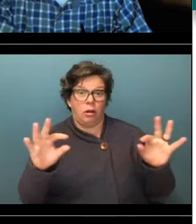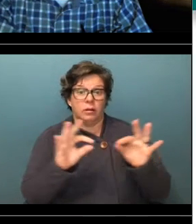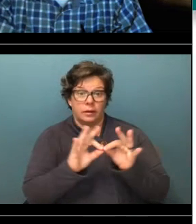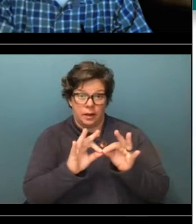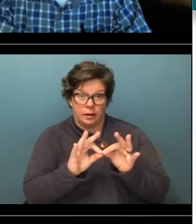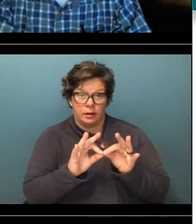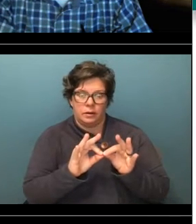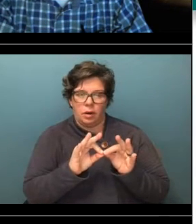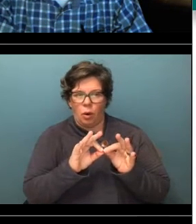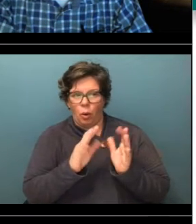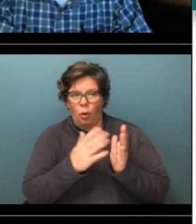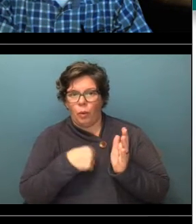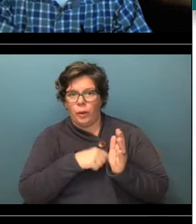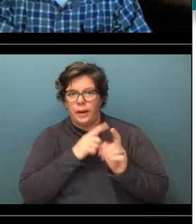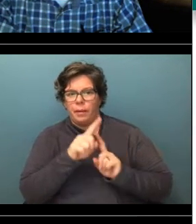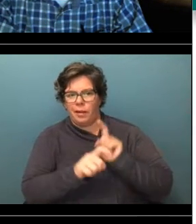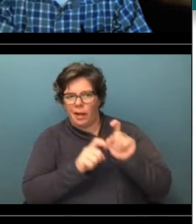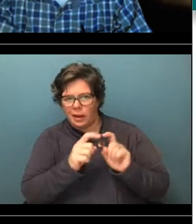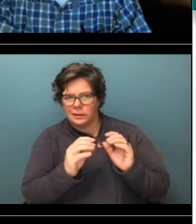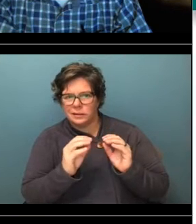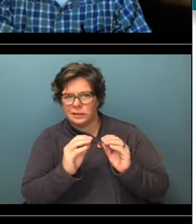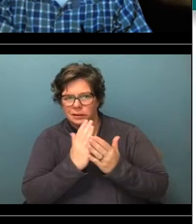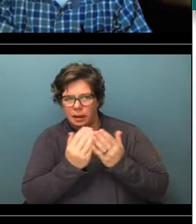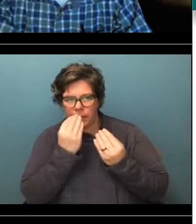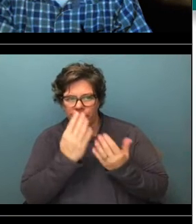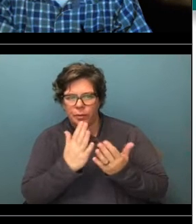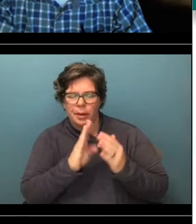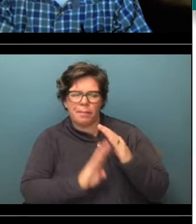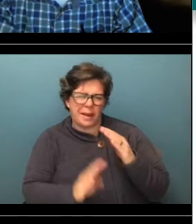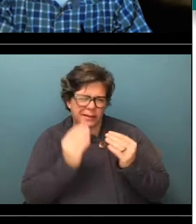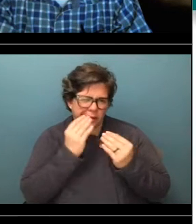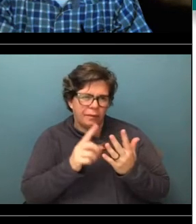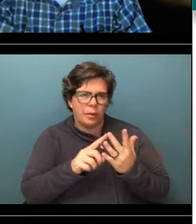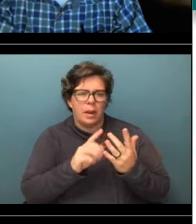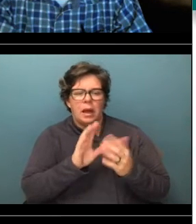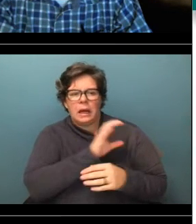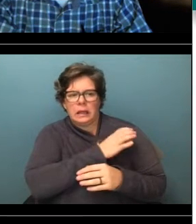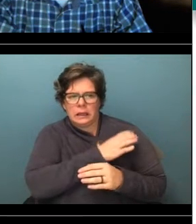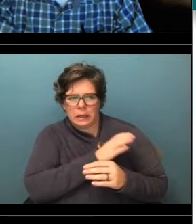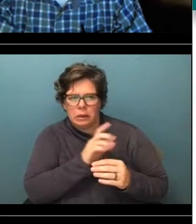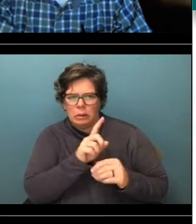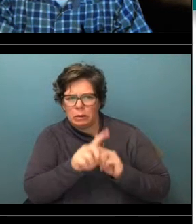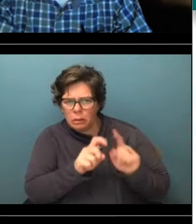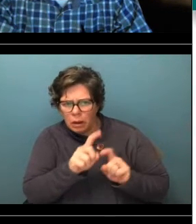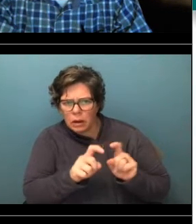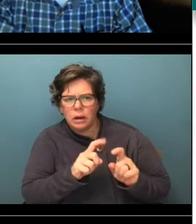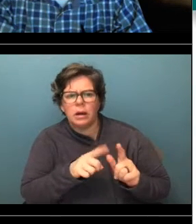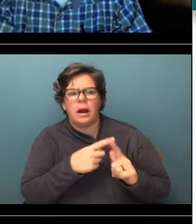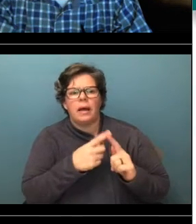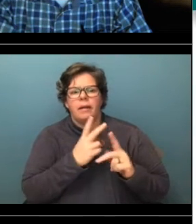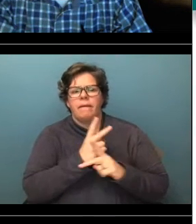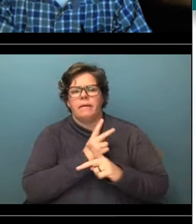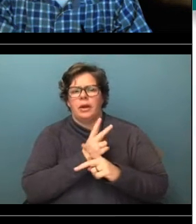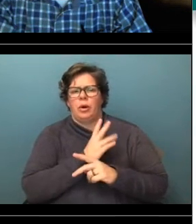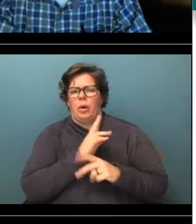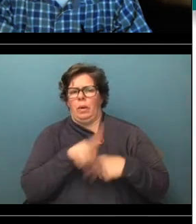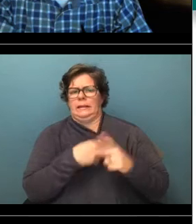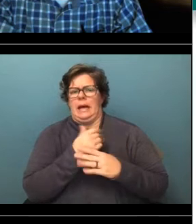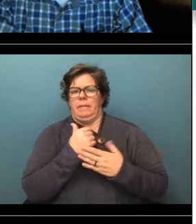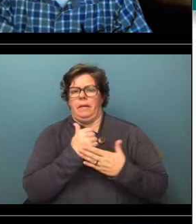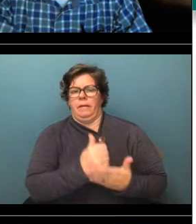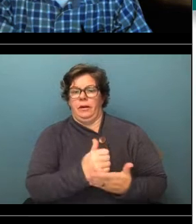we'll ask some additional clinical questions, and then we'll figure out exactly what level of intervention is needed.